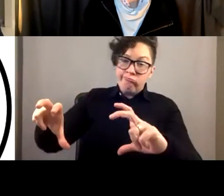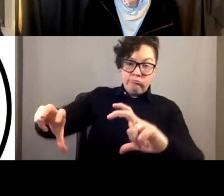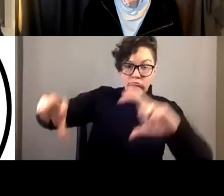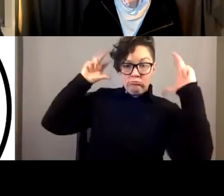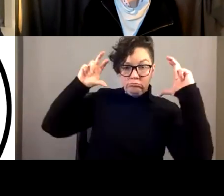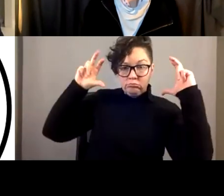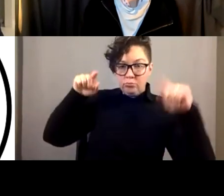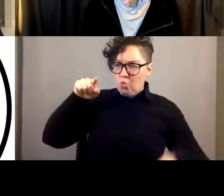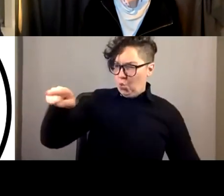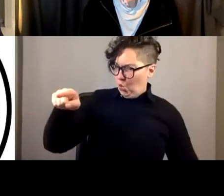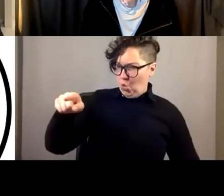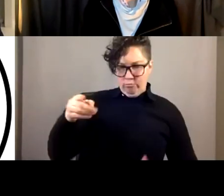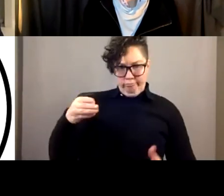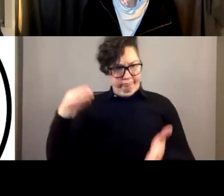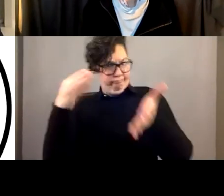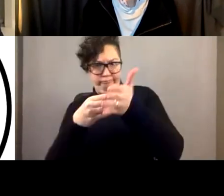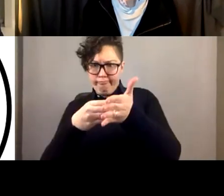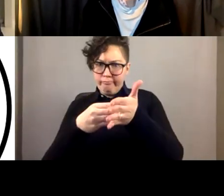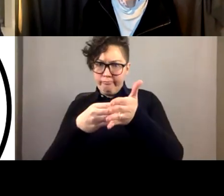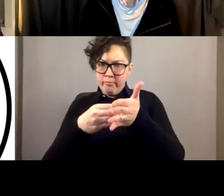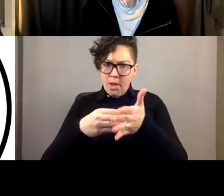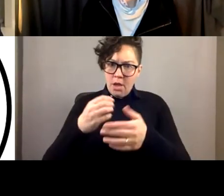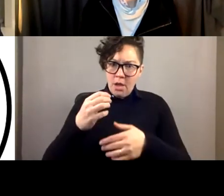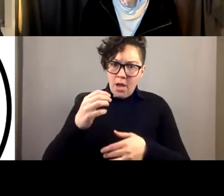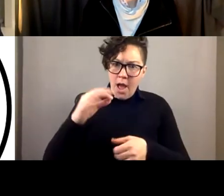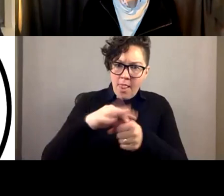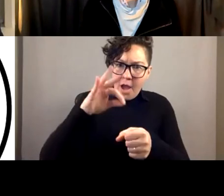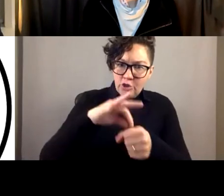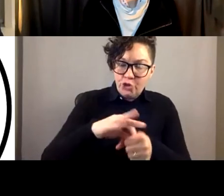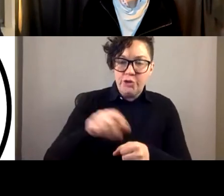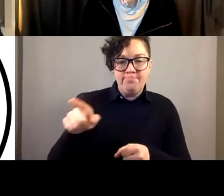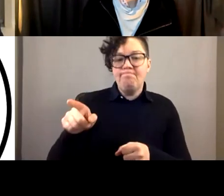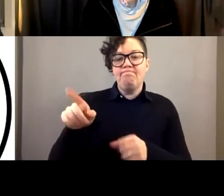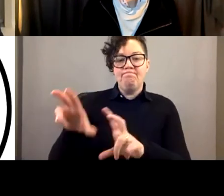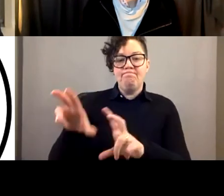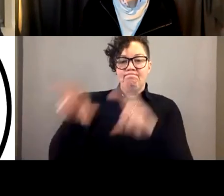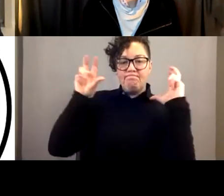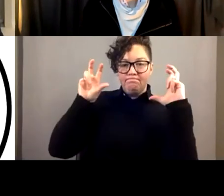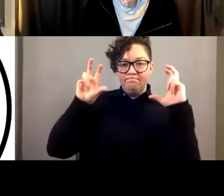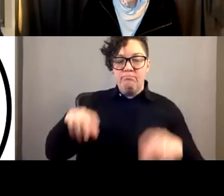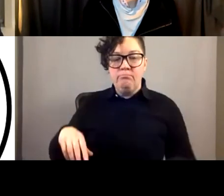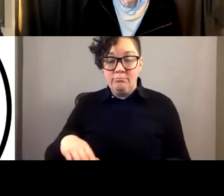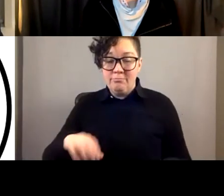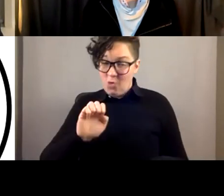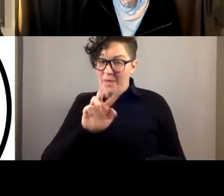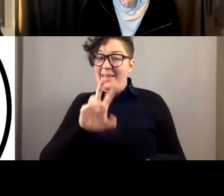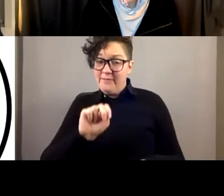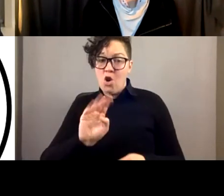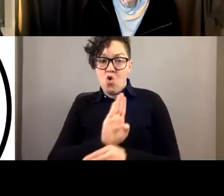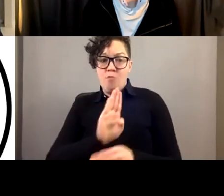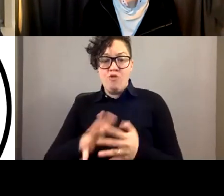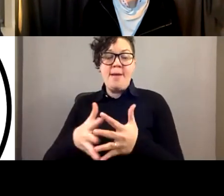lawmakers financially to take a stand. And I think that we're seeing that even corporate America is not shirking